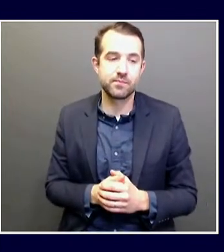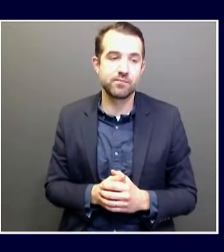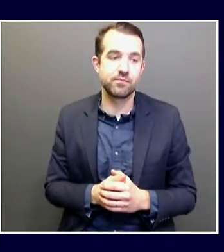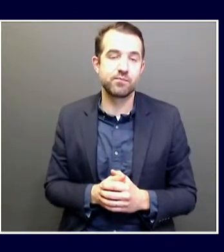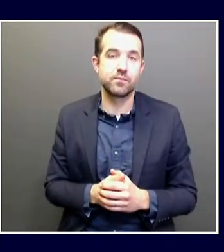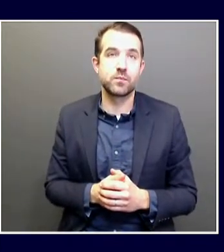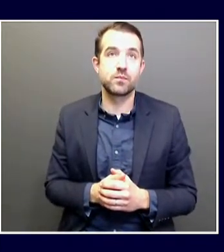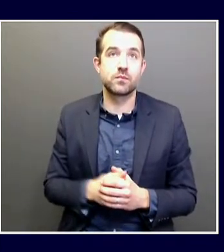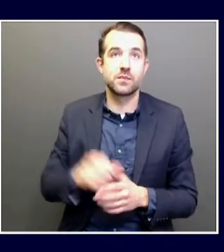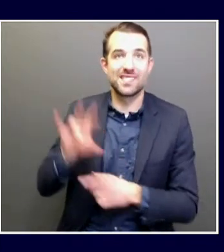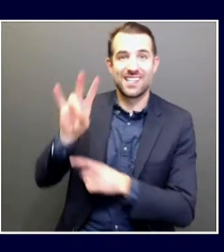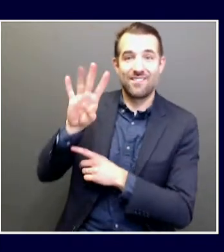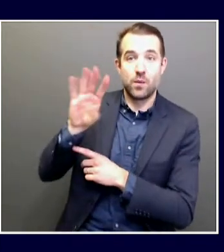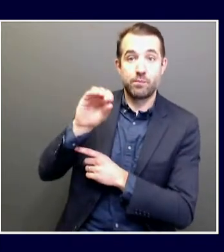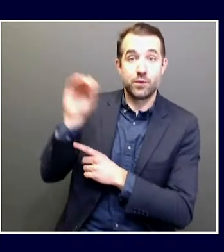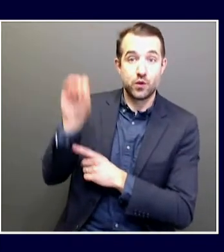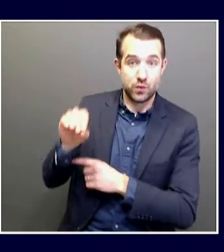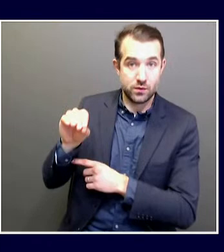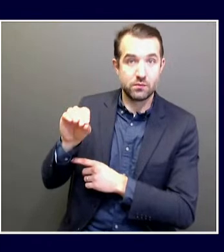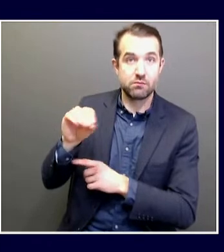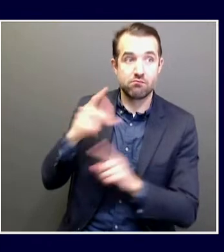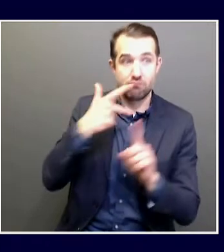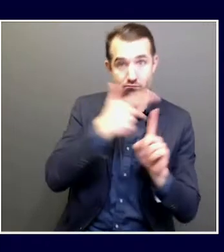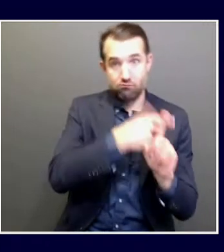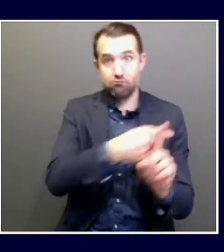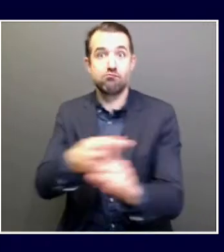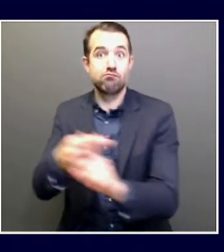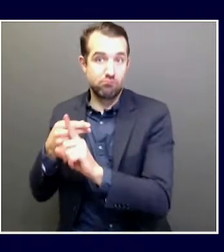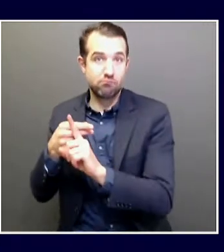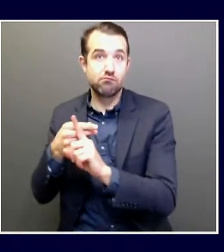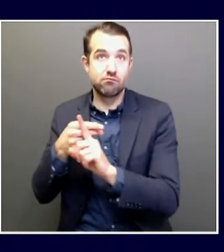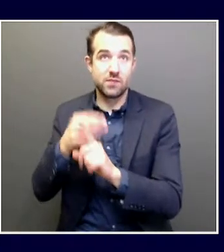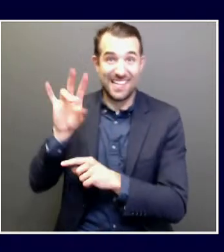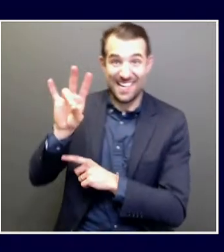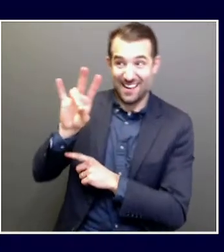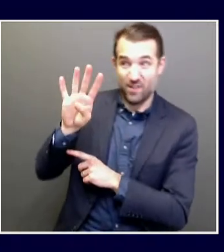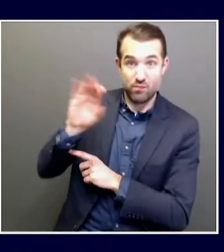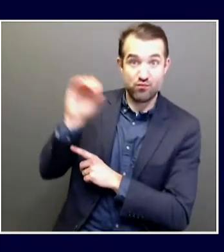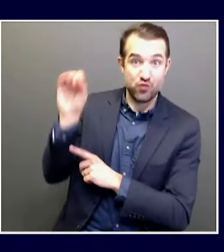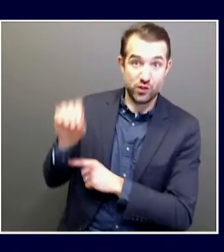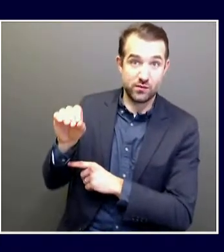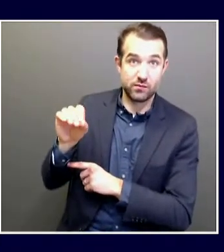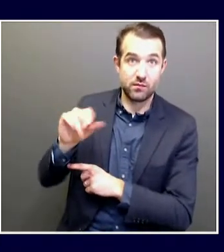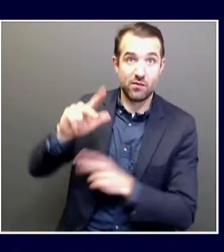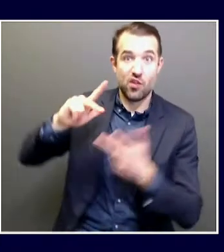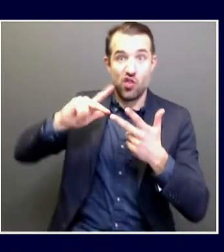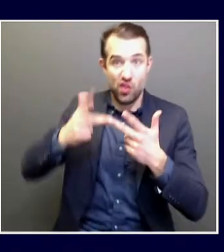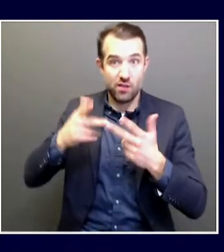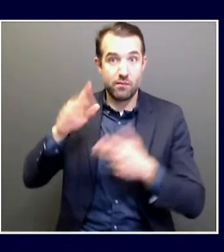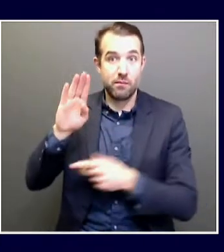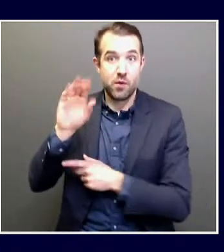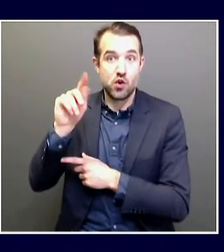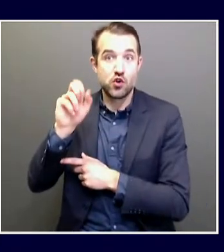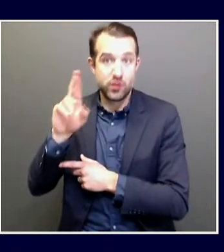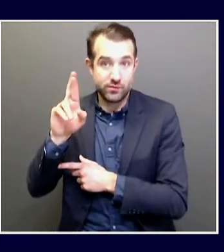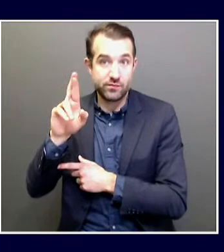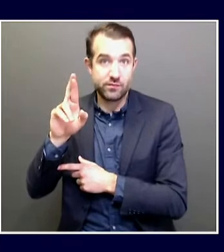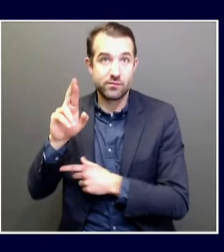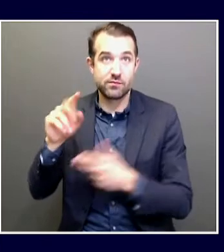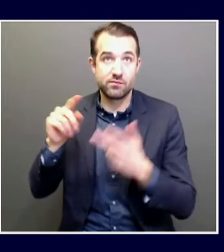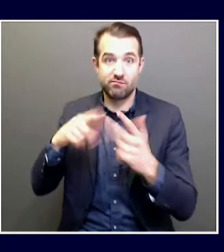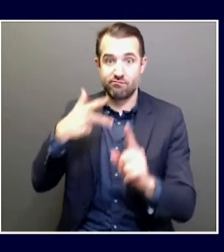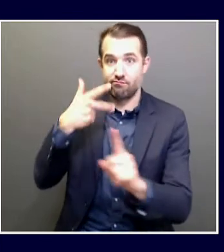74% of all the shots that are going into arms right now in Maine are booster doses. And as of this morning,